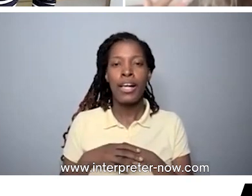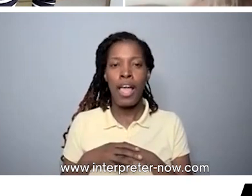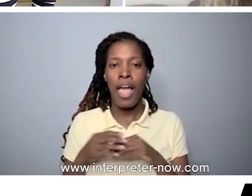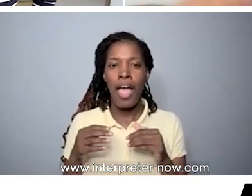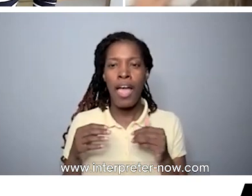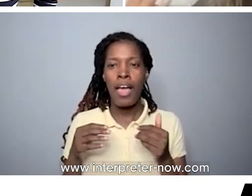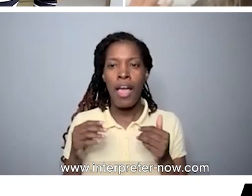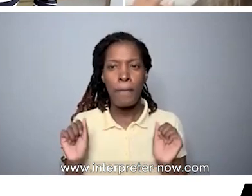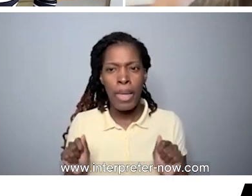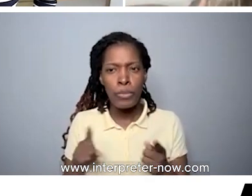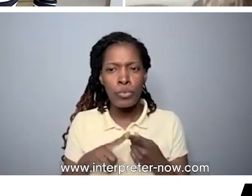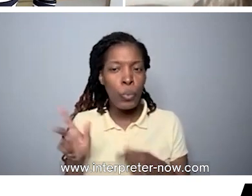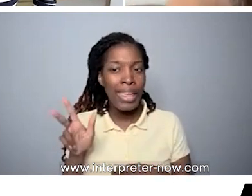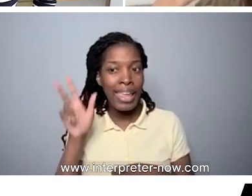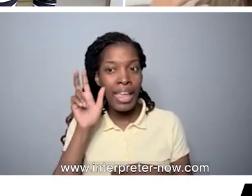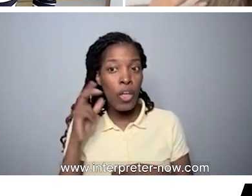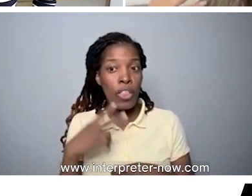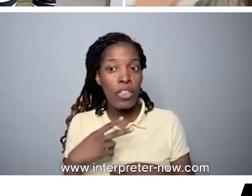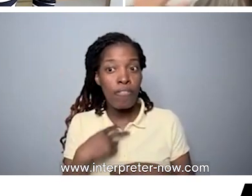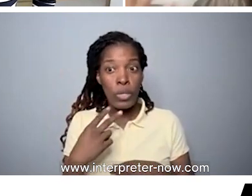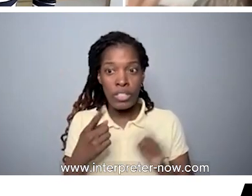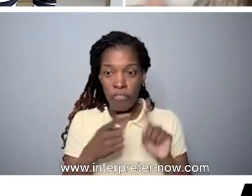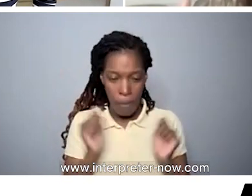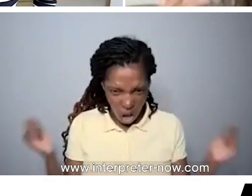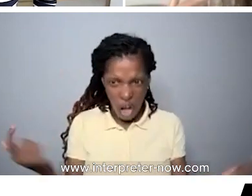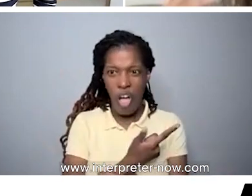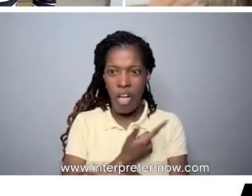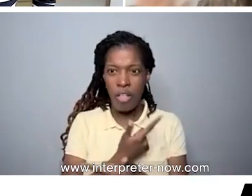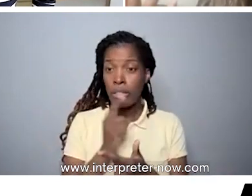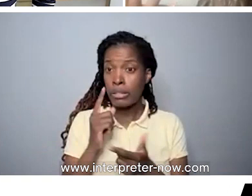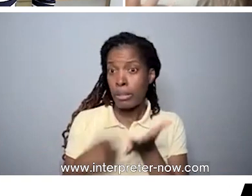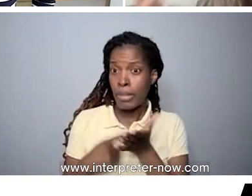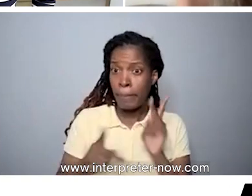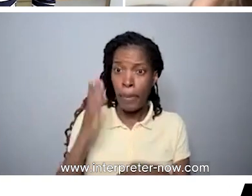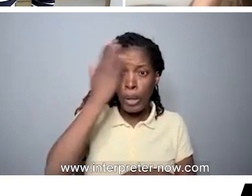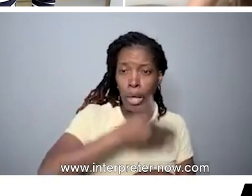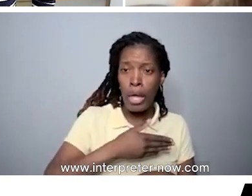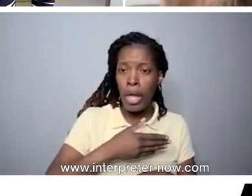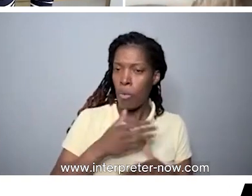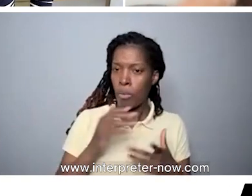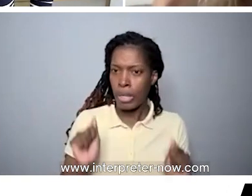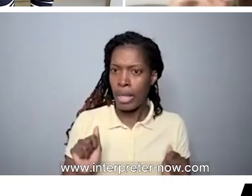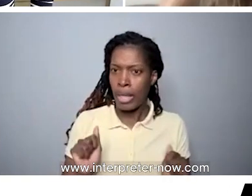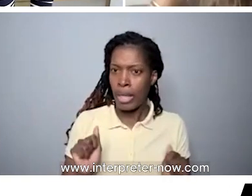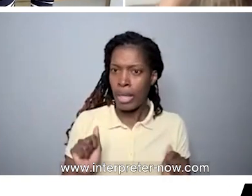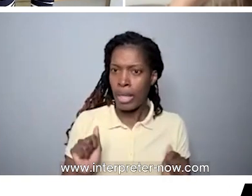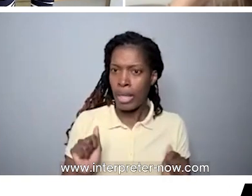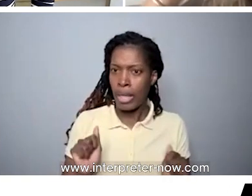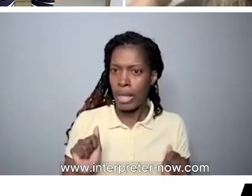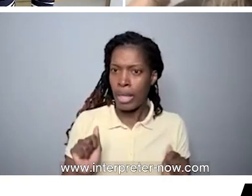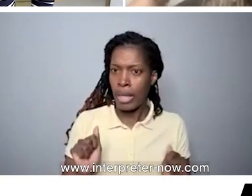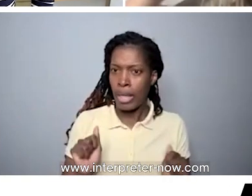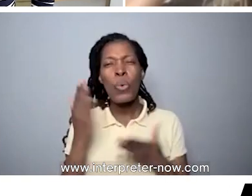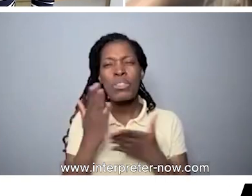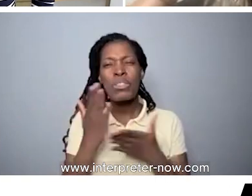it is they're all of a sudden hearing the voices of the voiceless. They are, you know how executives like to